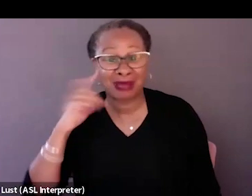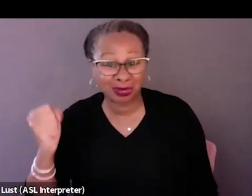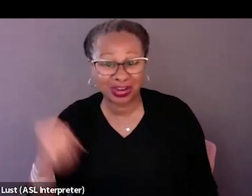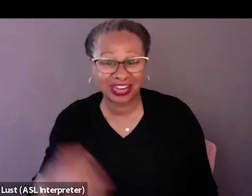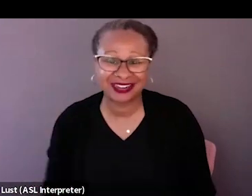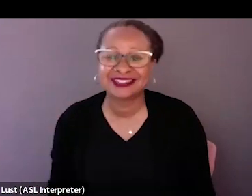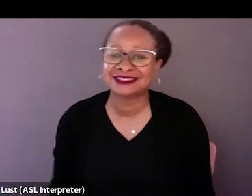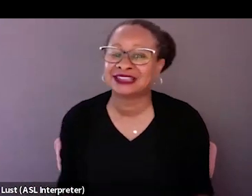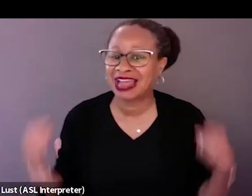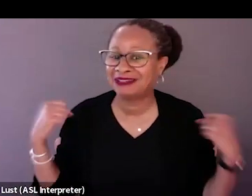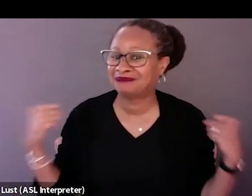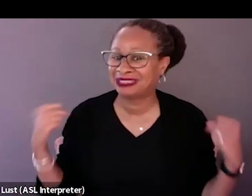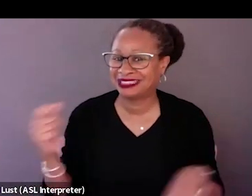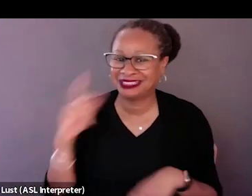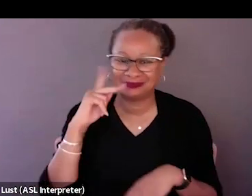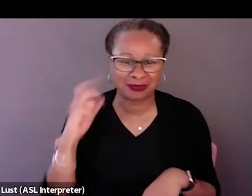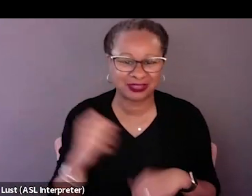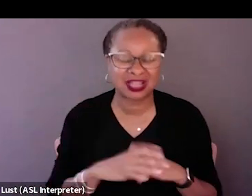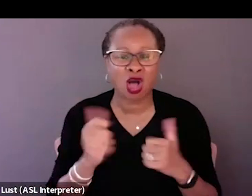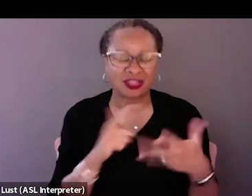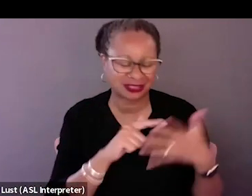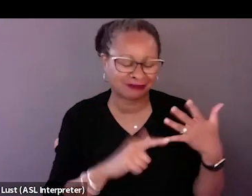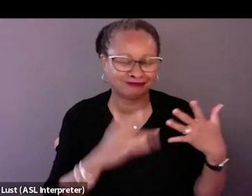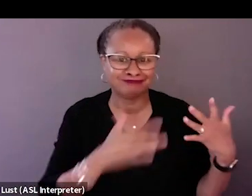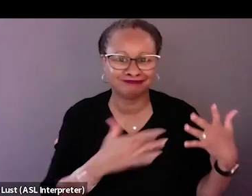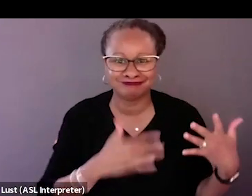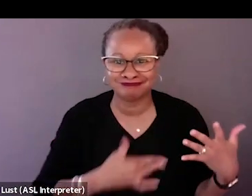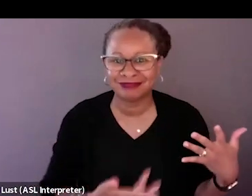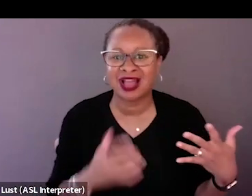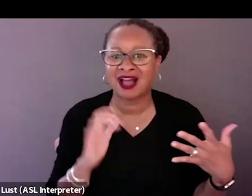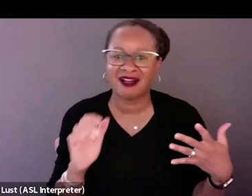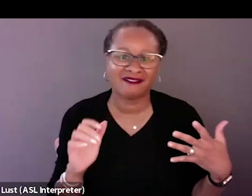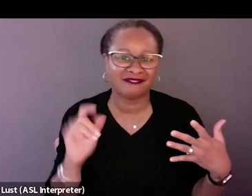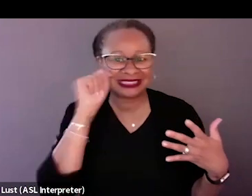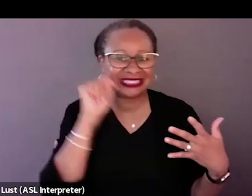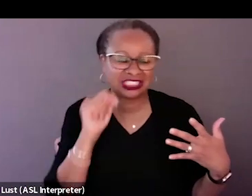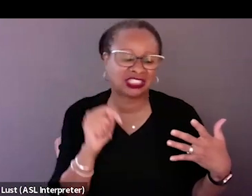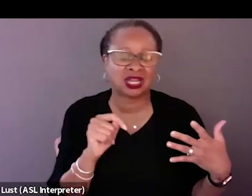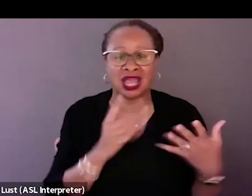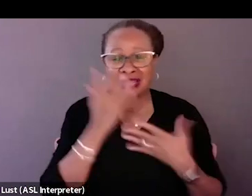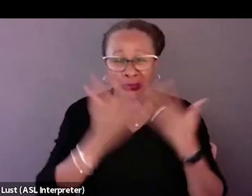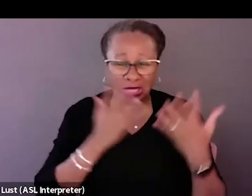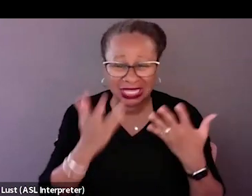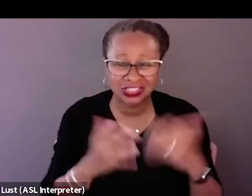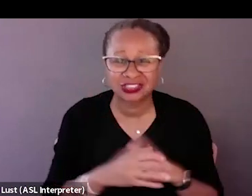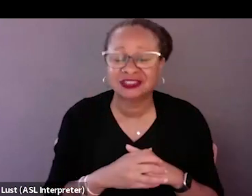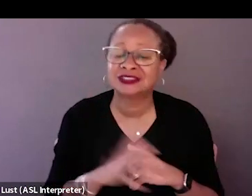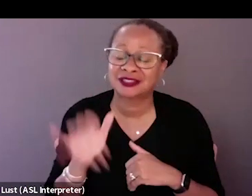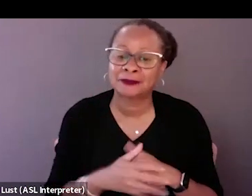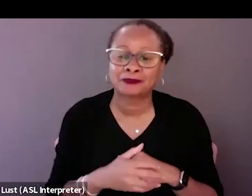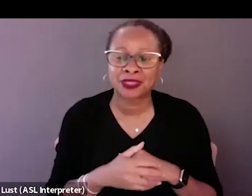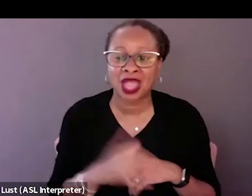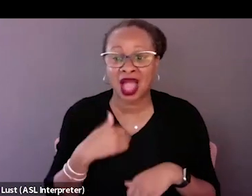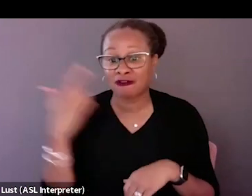these you know, almost kind of classic sites of adolescent humiliation, you know, and I